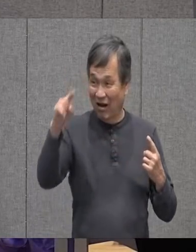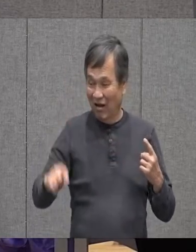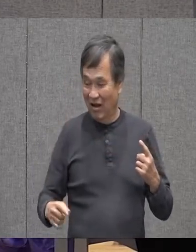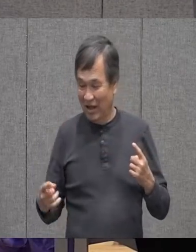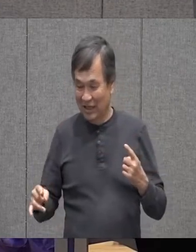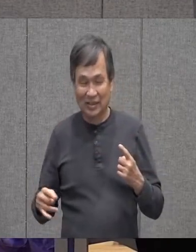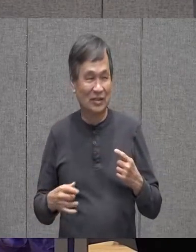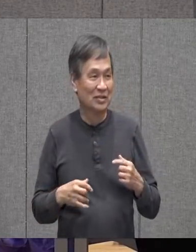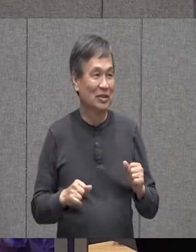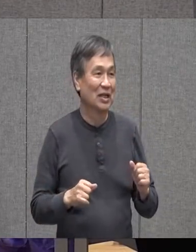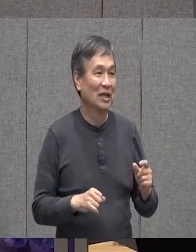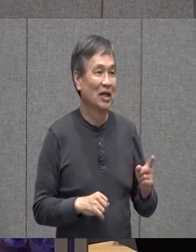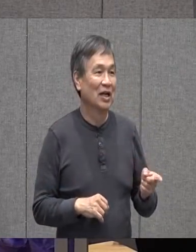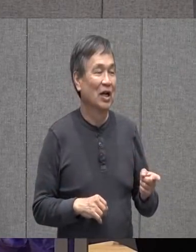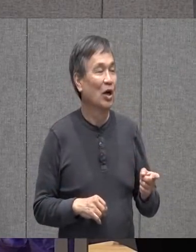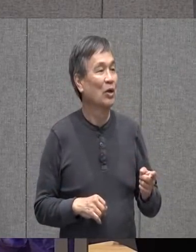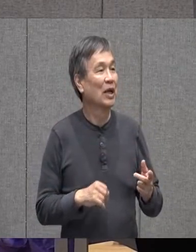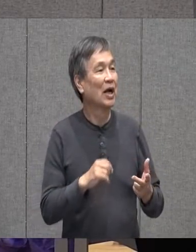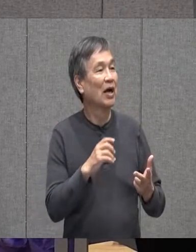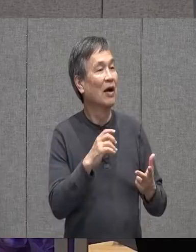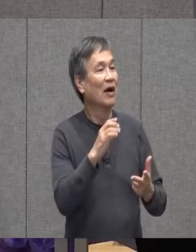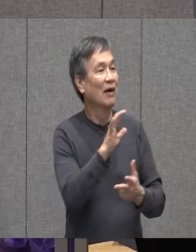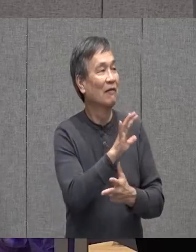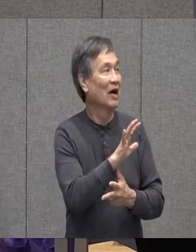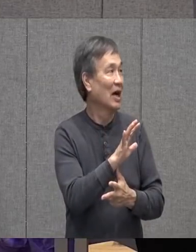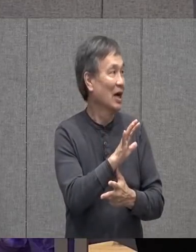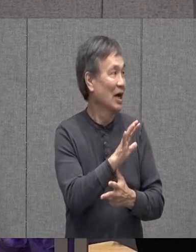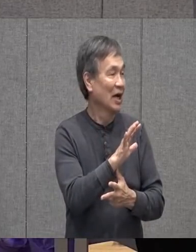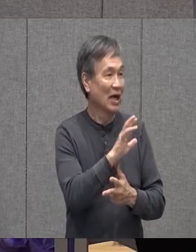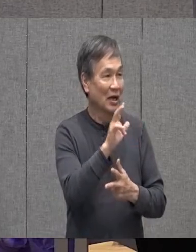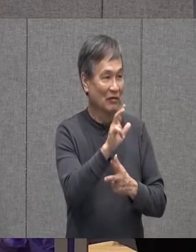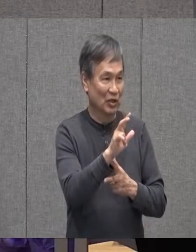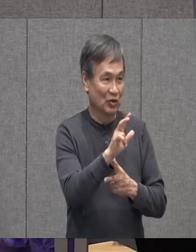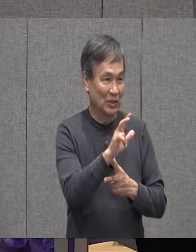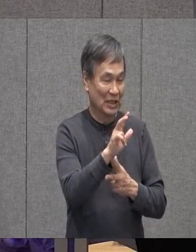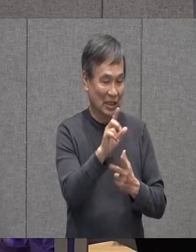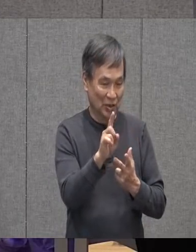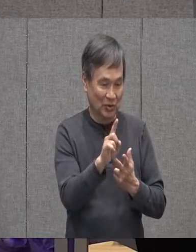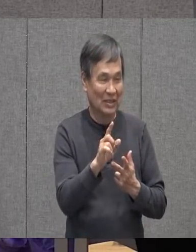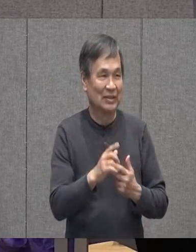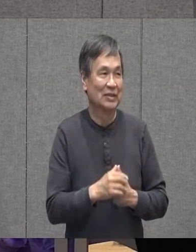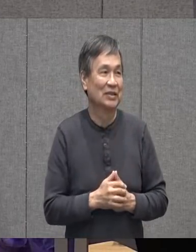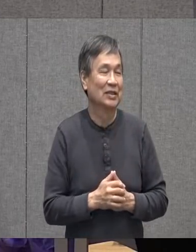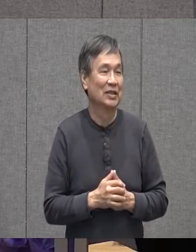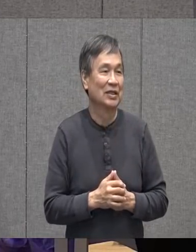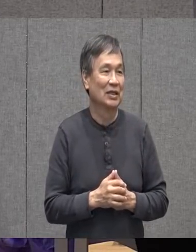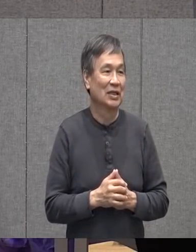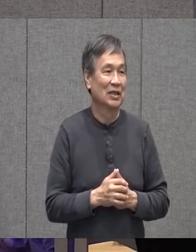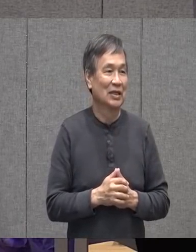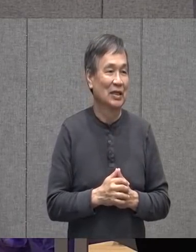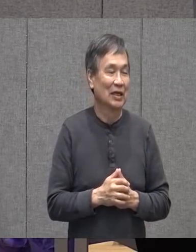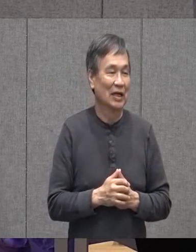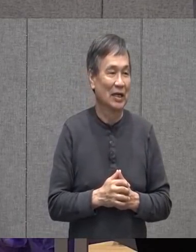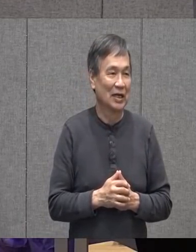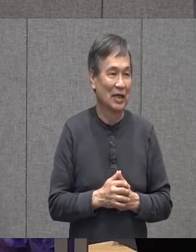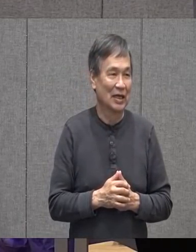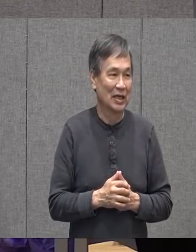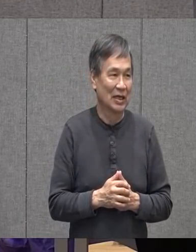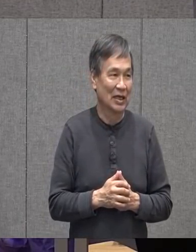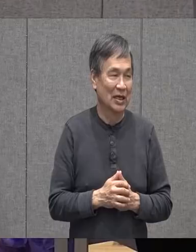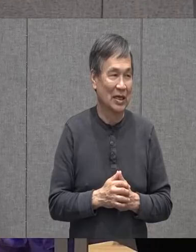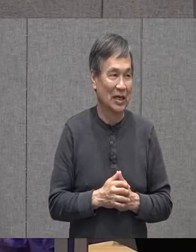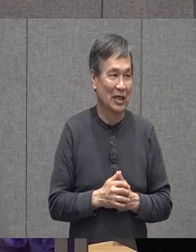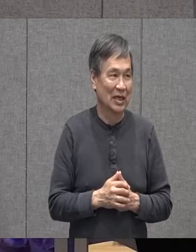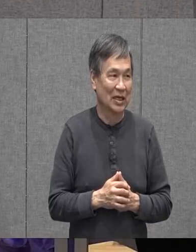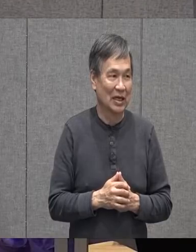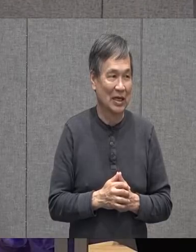Okay, so this time I got a 5, a 3, and a 1. All right. Okay, so. I